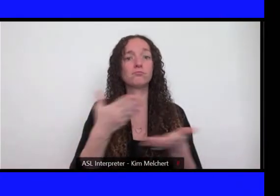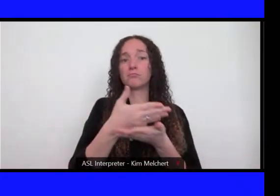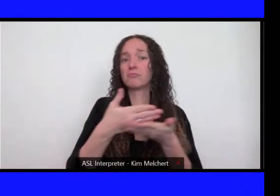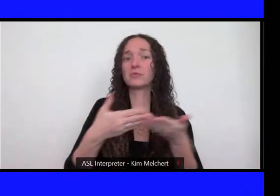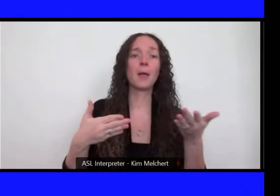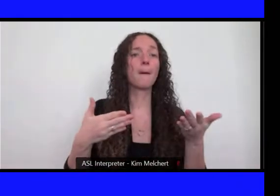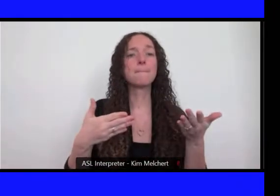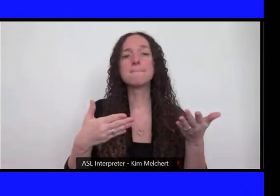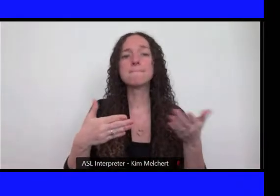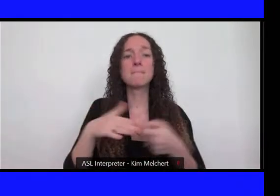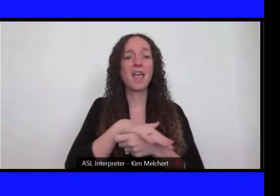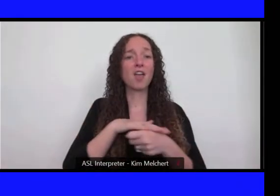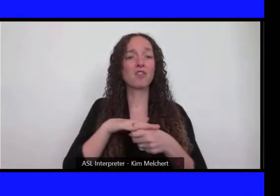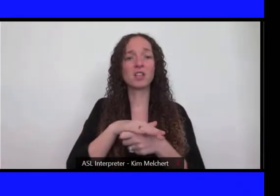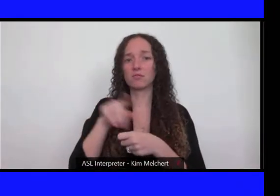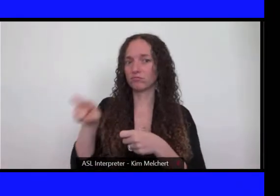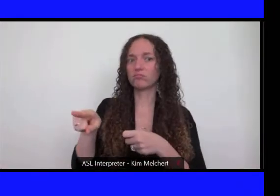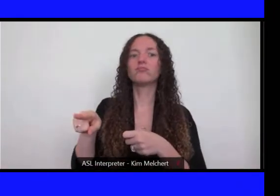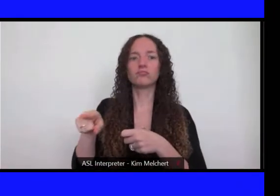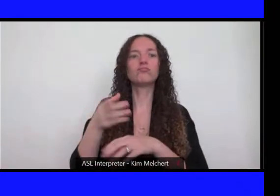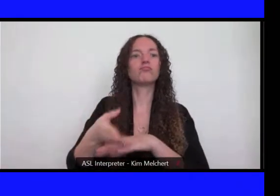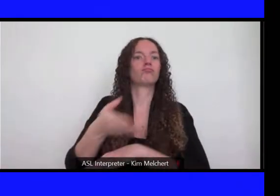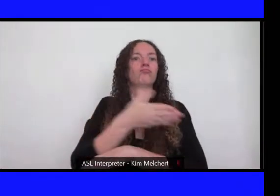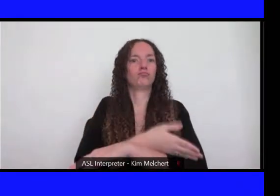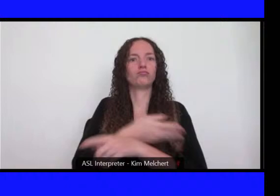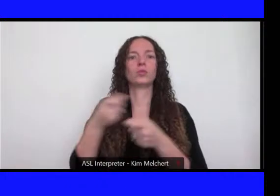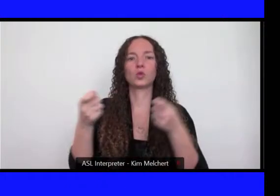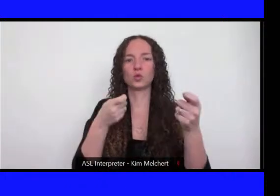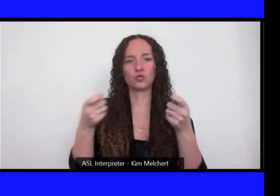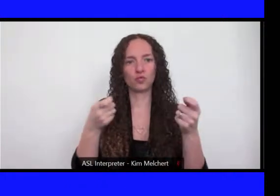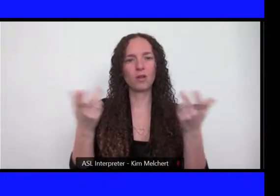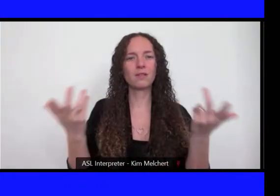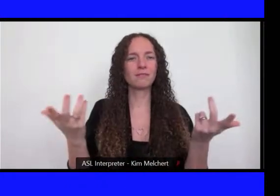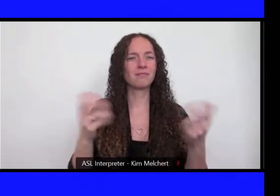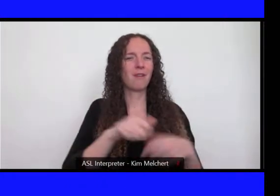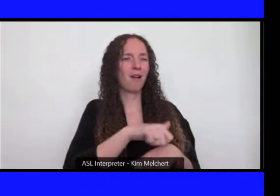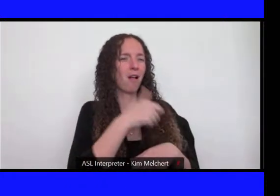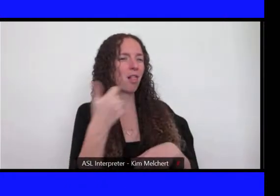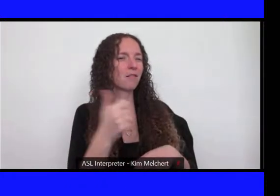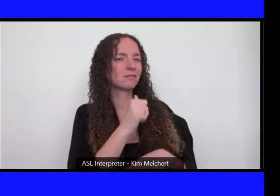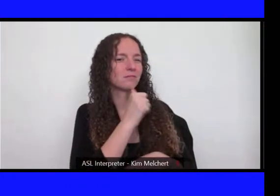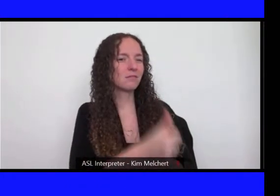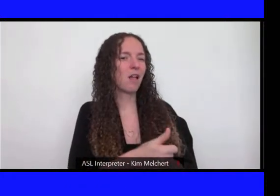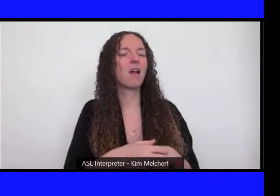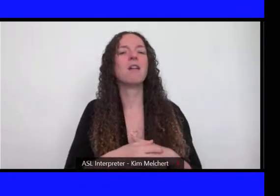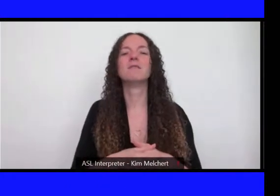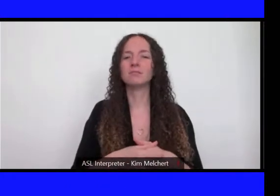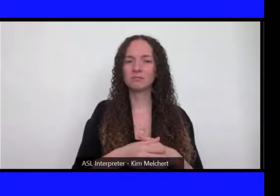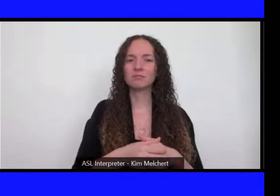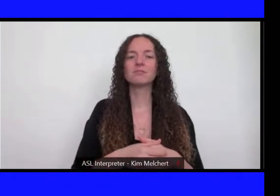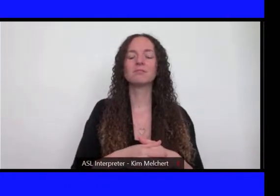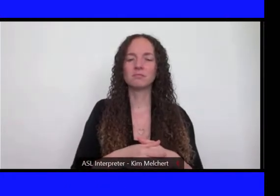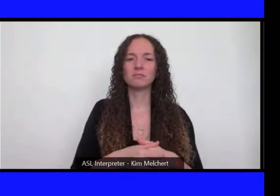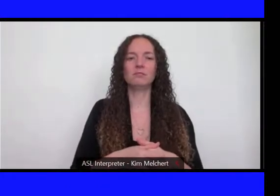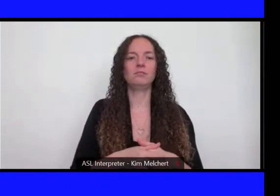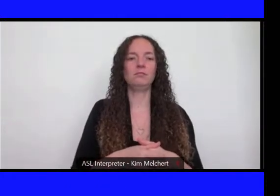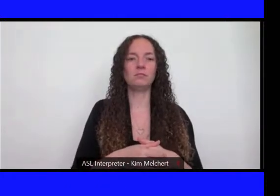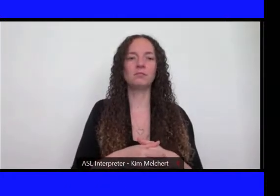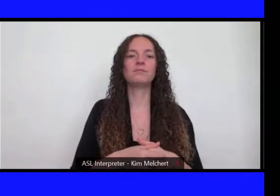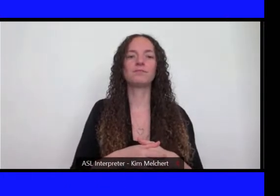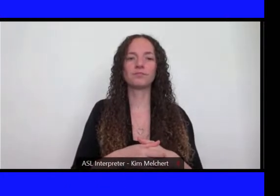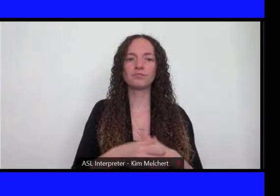that we can now overlay the different stratification. Can we look at by zip code,